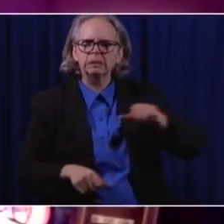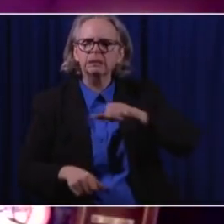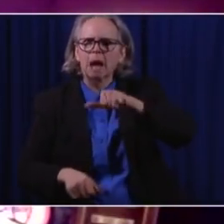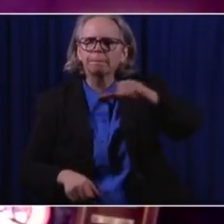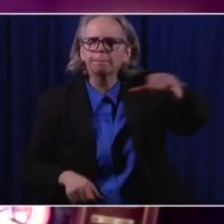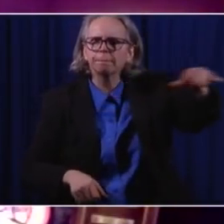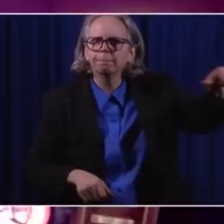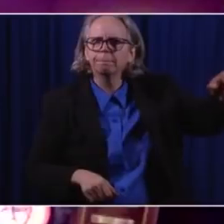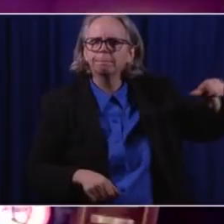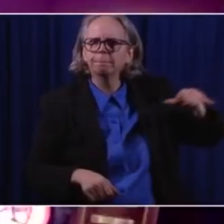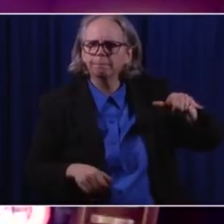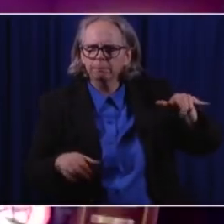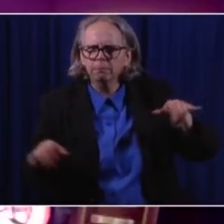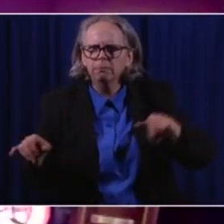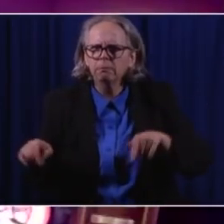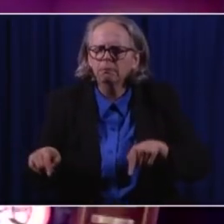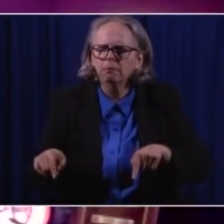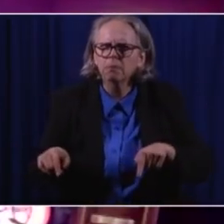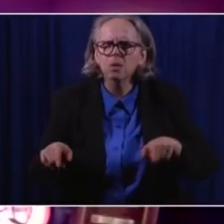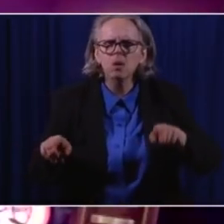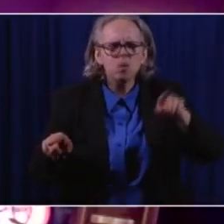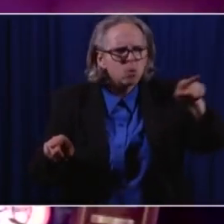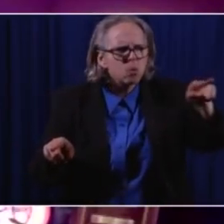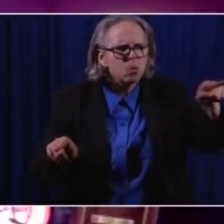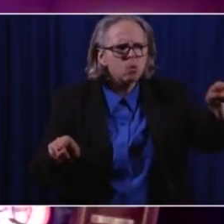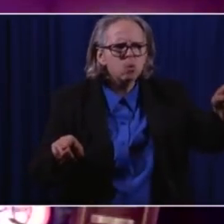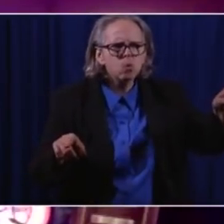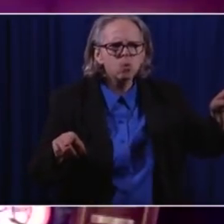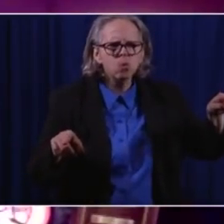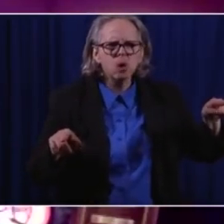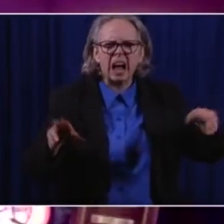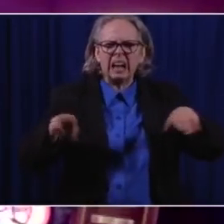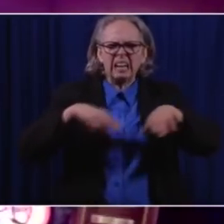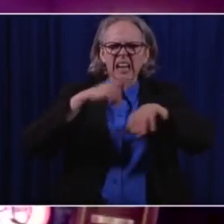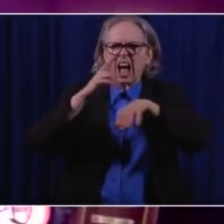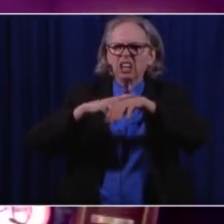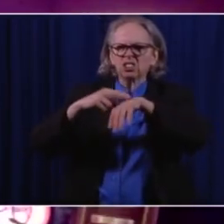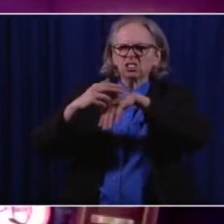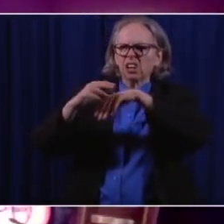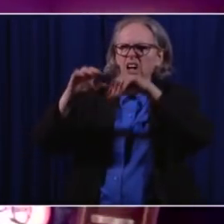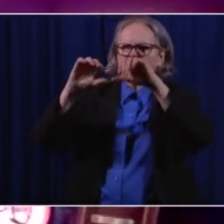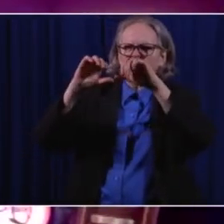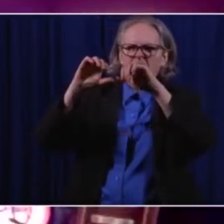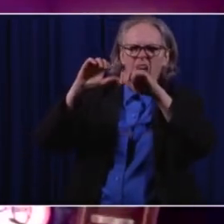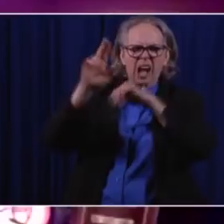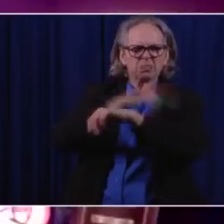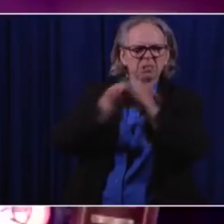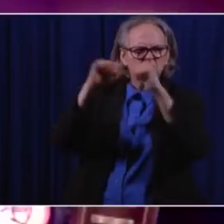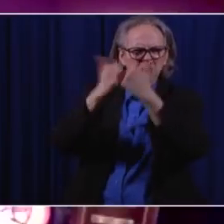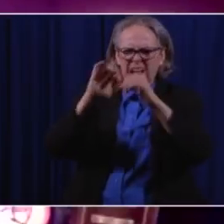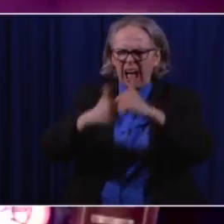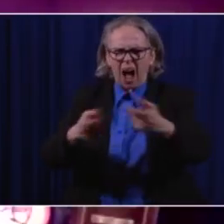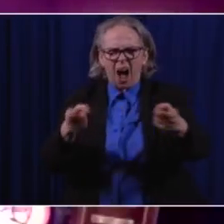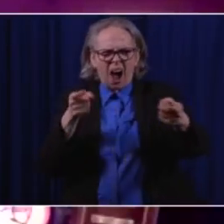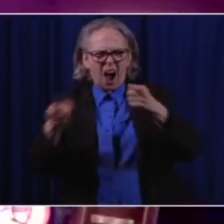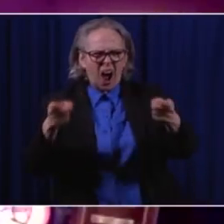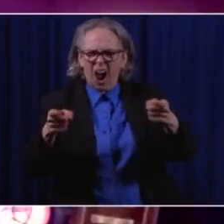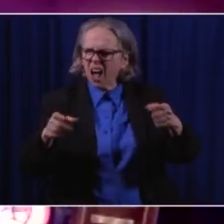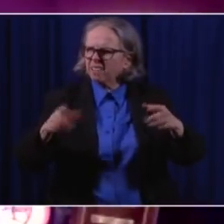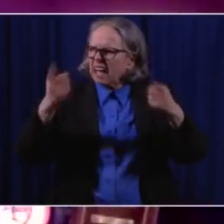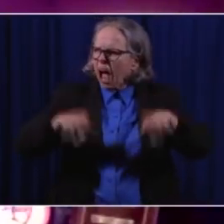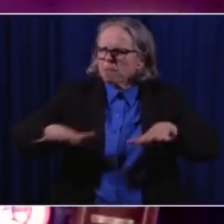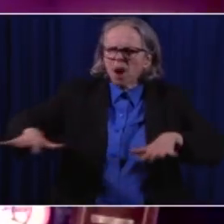they're talking about at the American Hospital Association Board of Trustees. How are we going to deal with this in the country? It's happening everywhere. Ohio's not